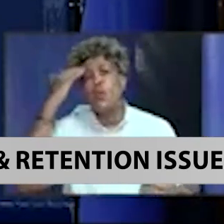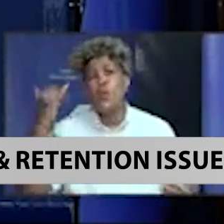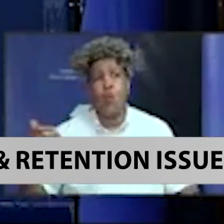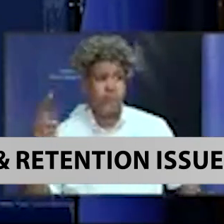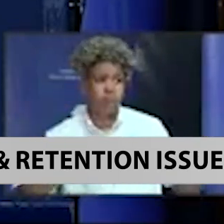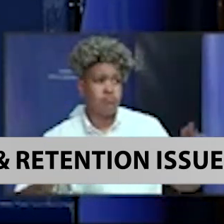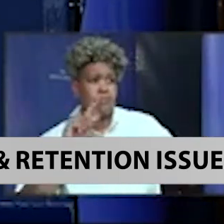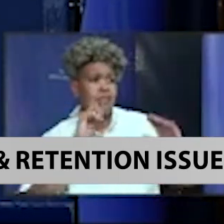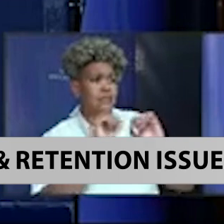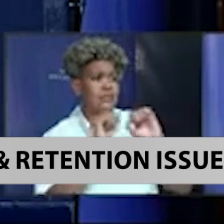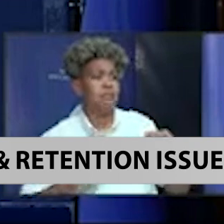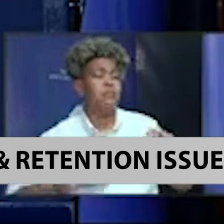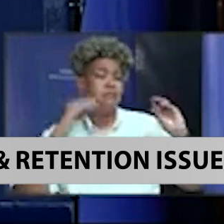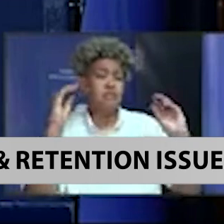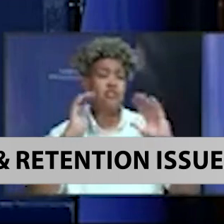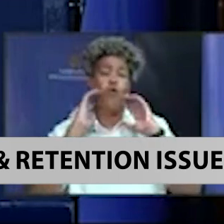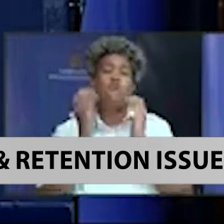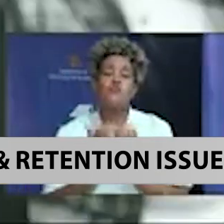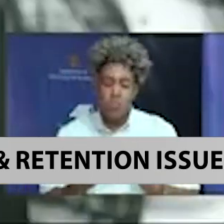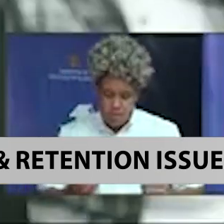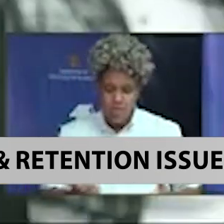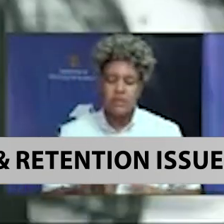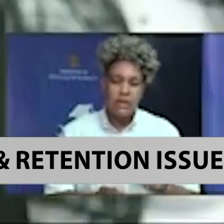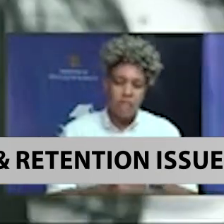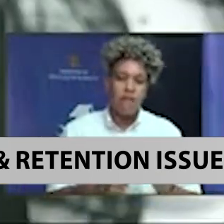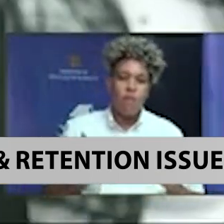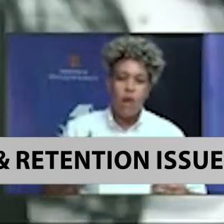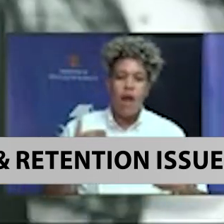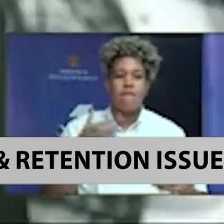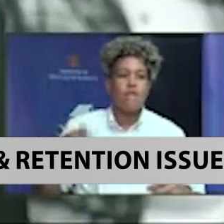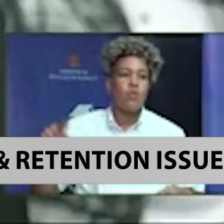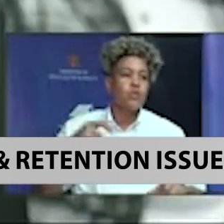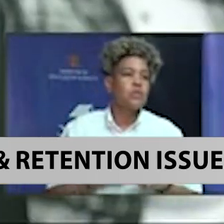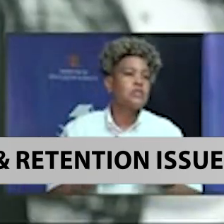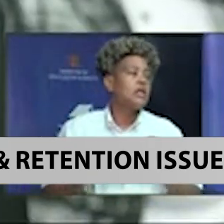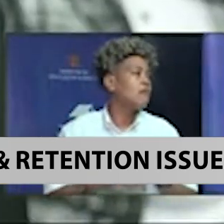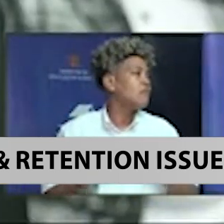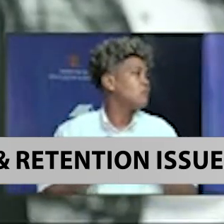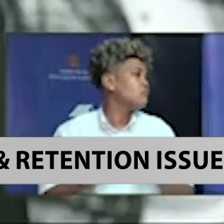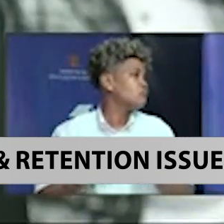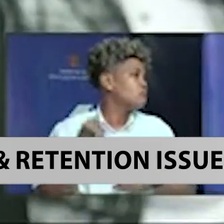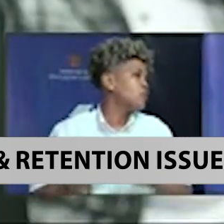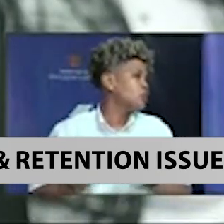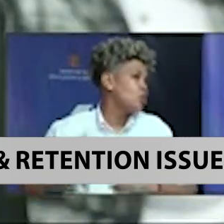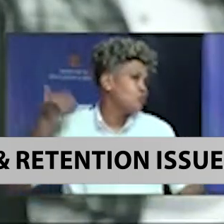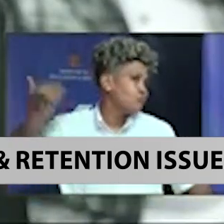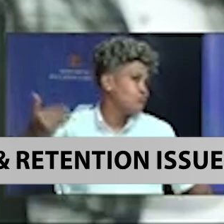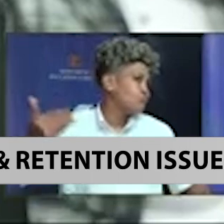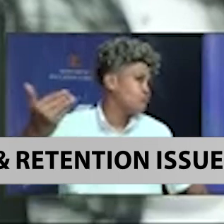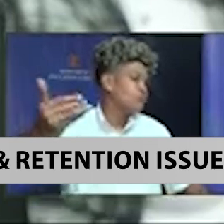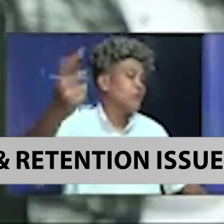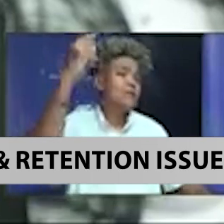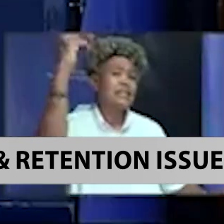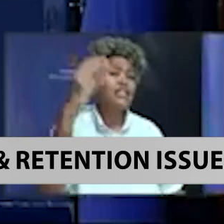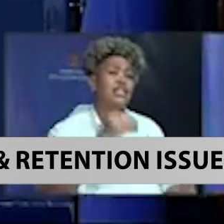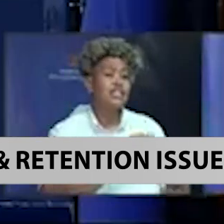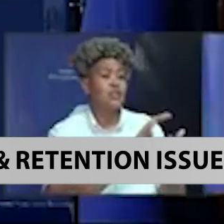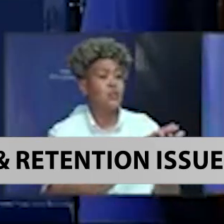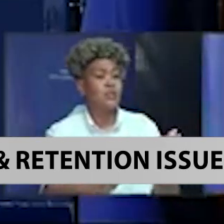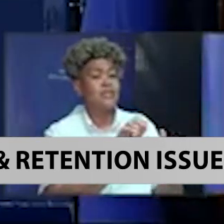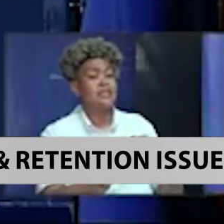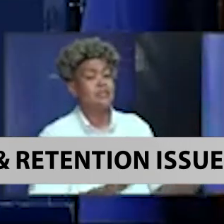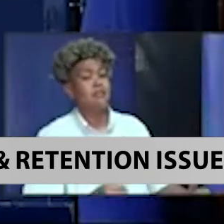we have teachers from Cuba, and we've had those consecutive years going now. There are teachers in our